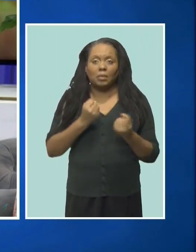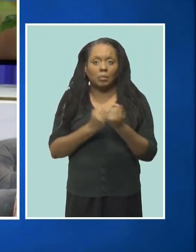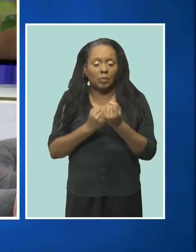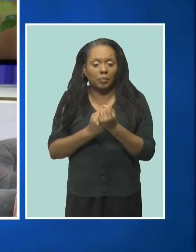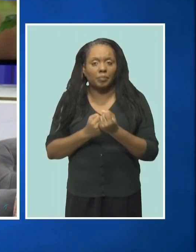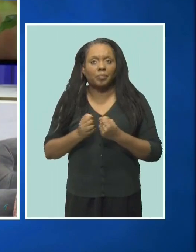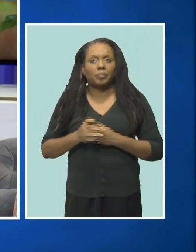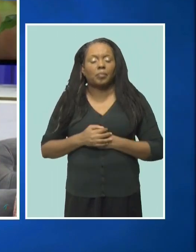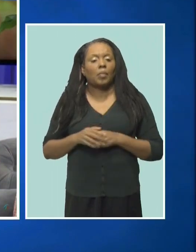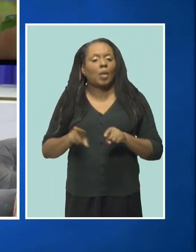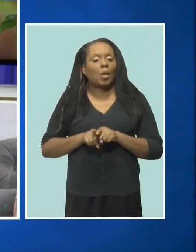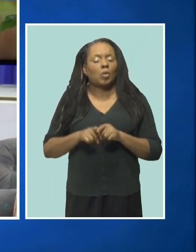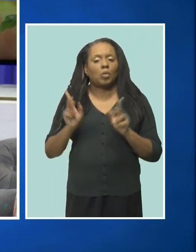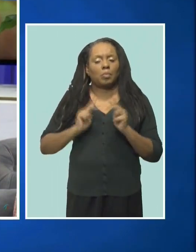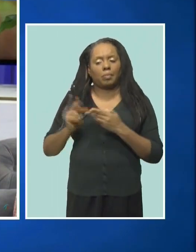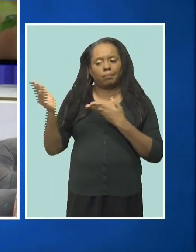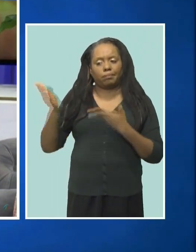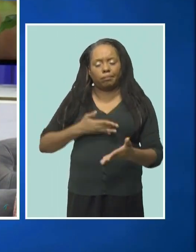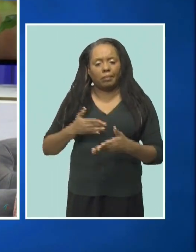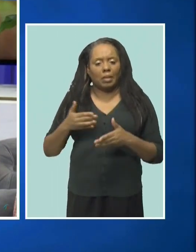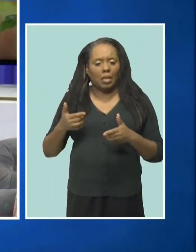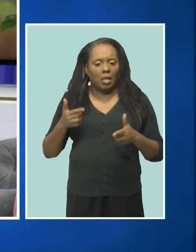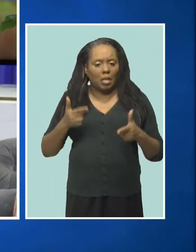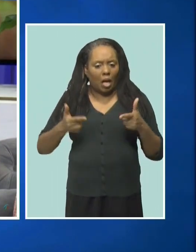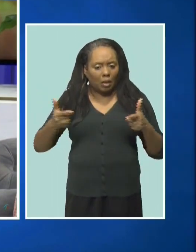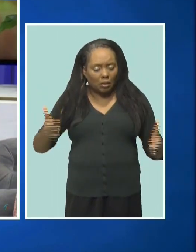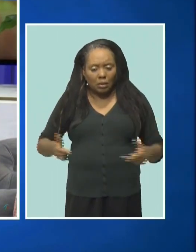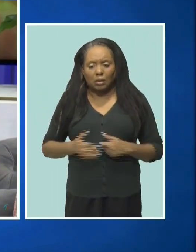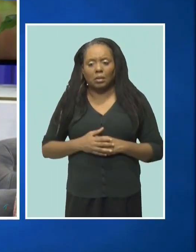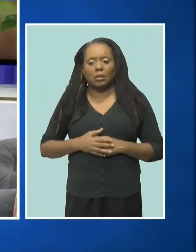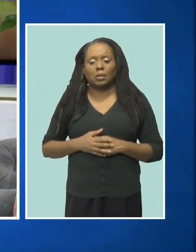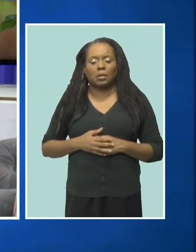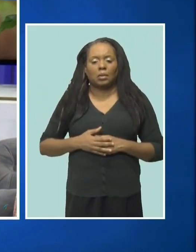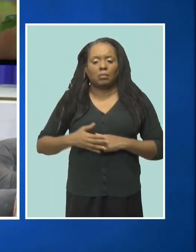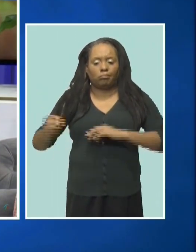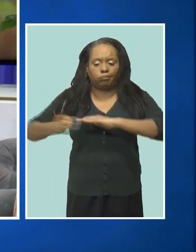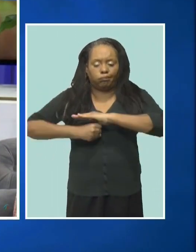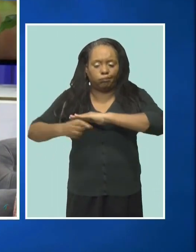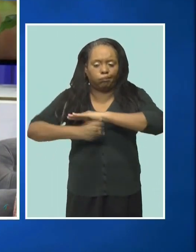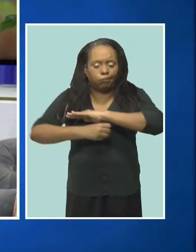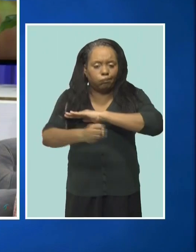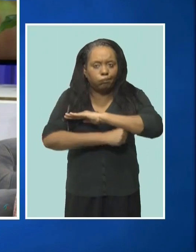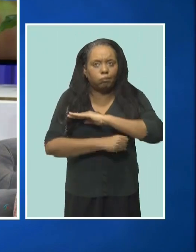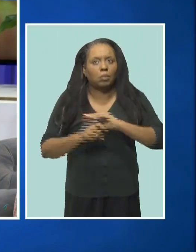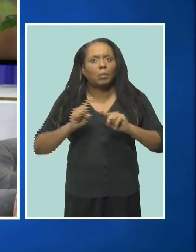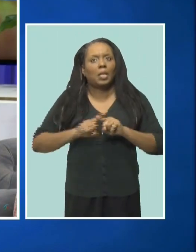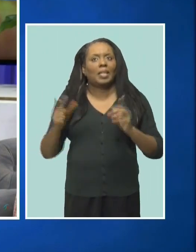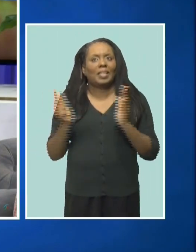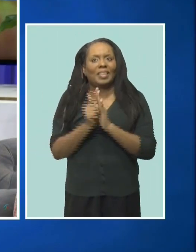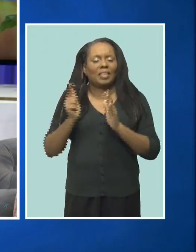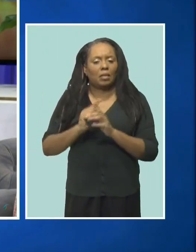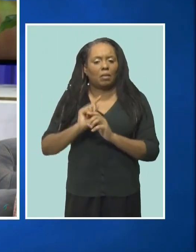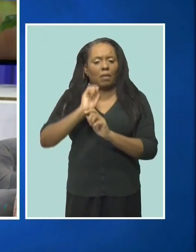of narcotics, guns, people, but it's also illegal fishing.